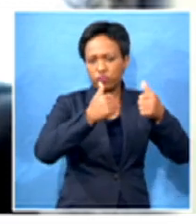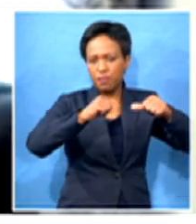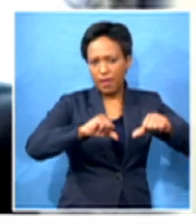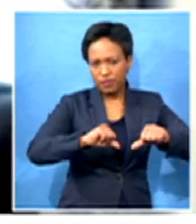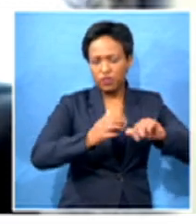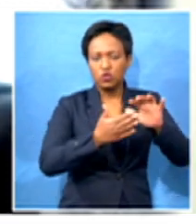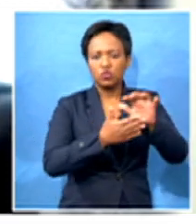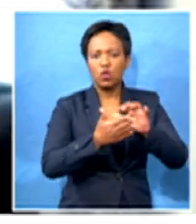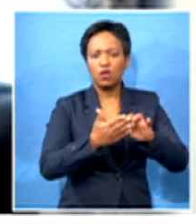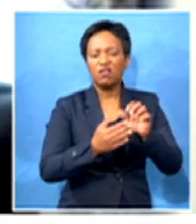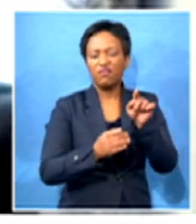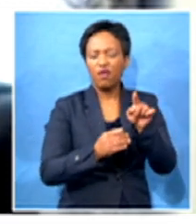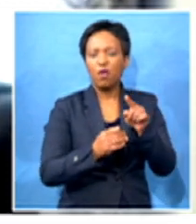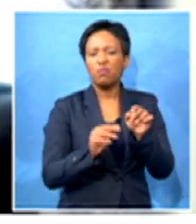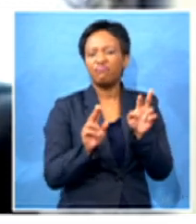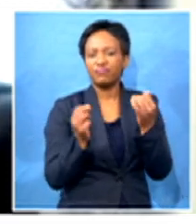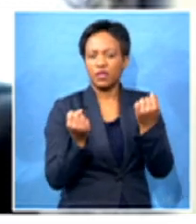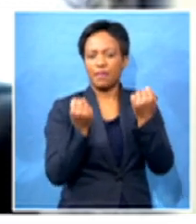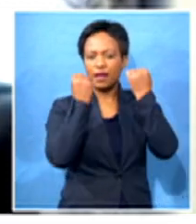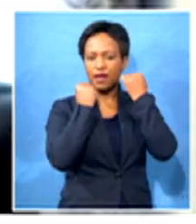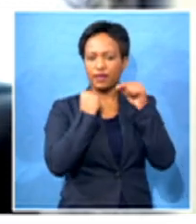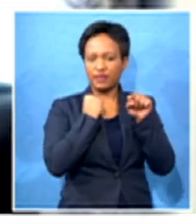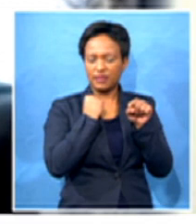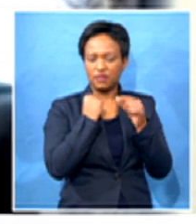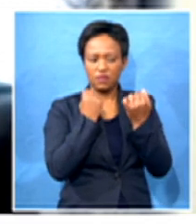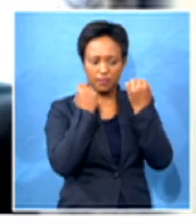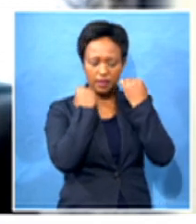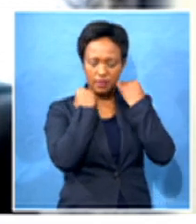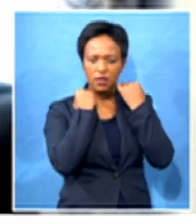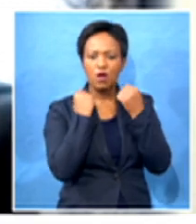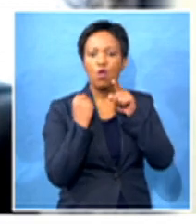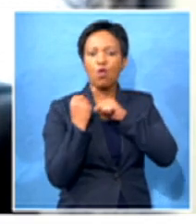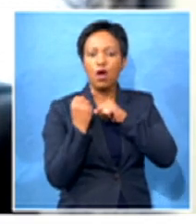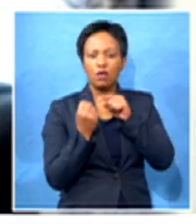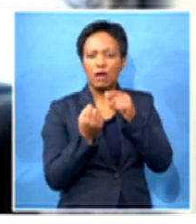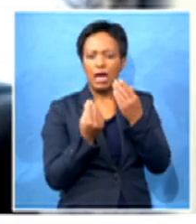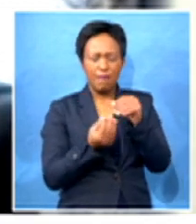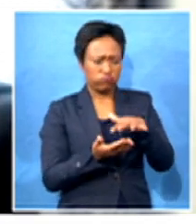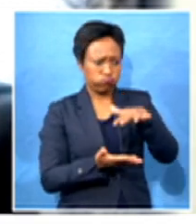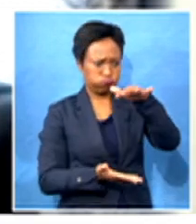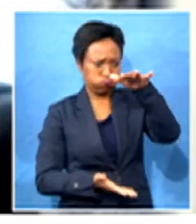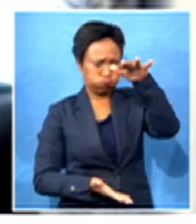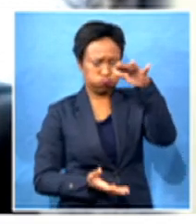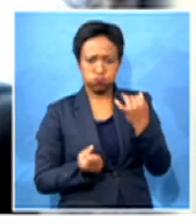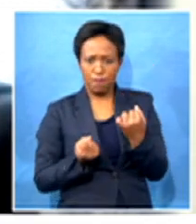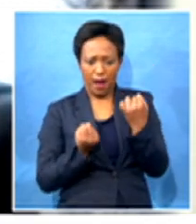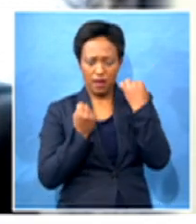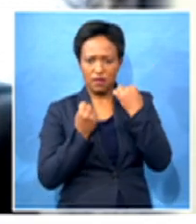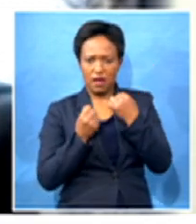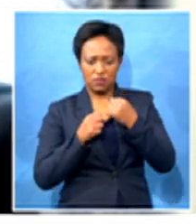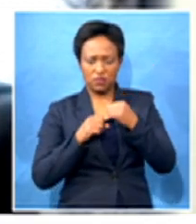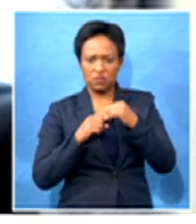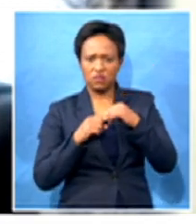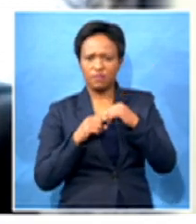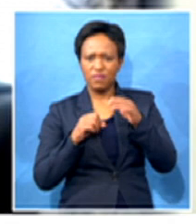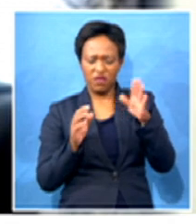blankets. We have this huge number of blankets which was bought. But if you just